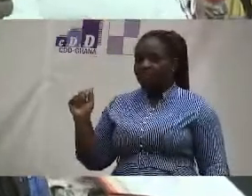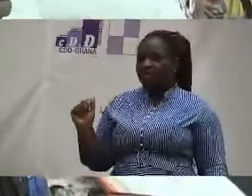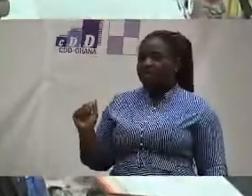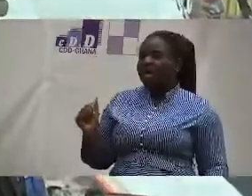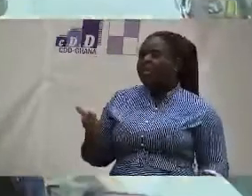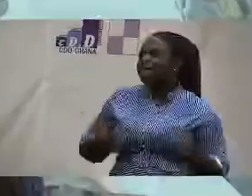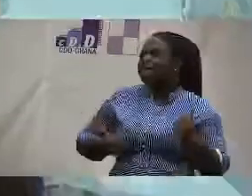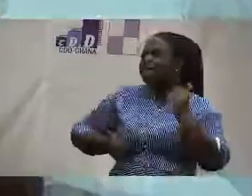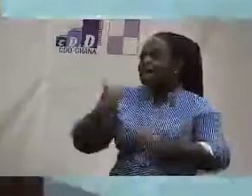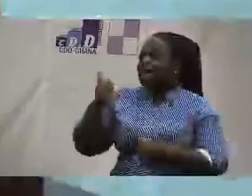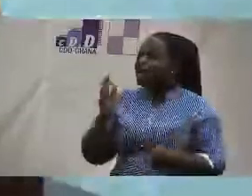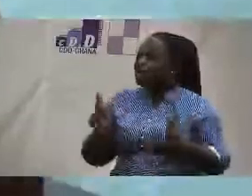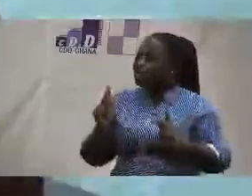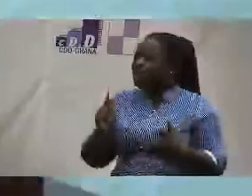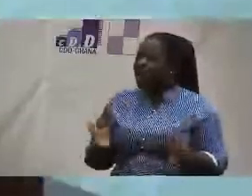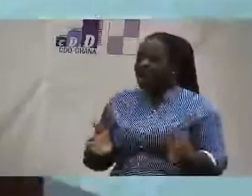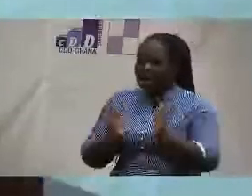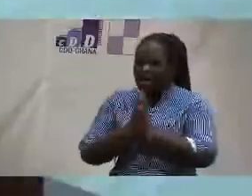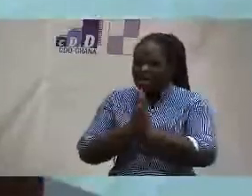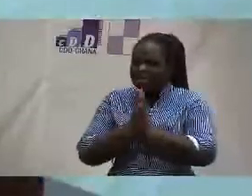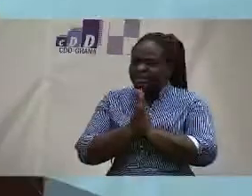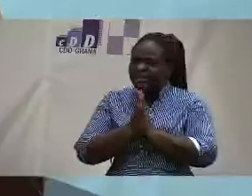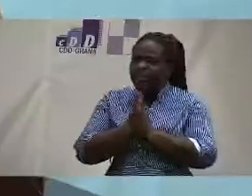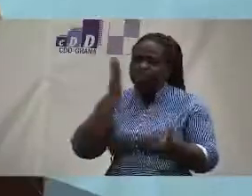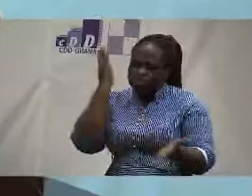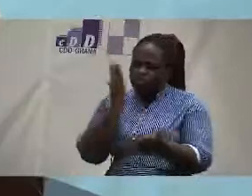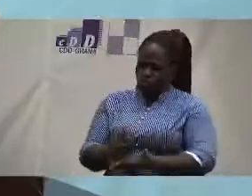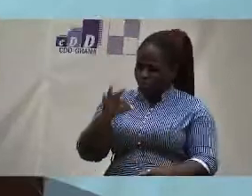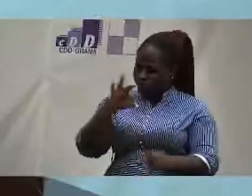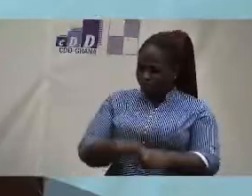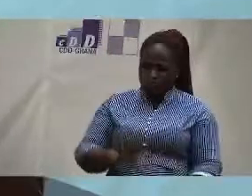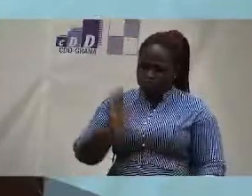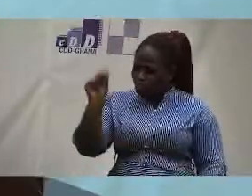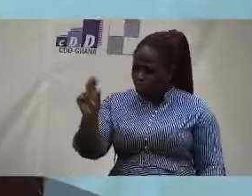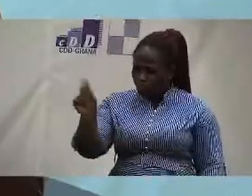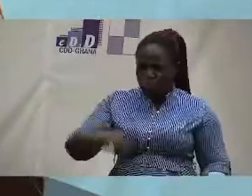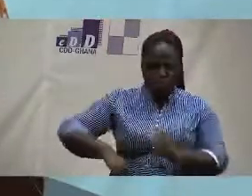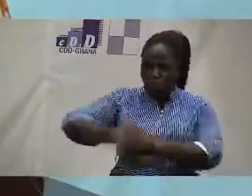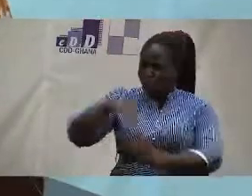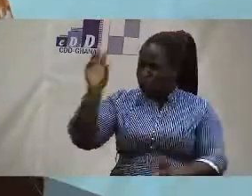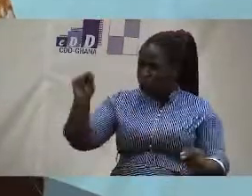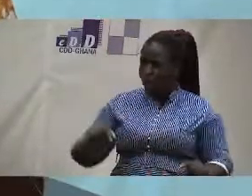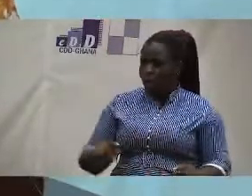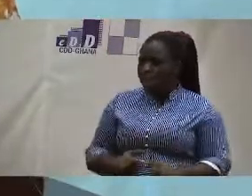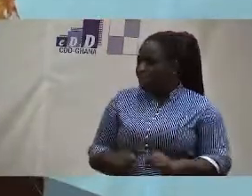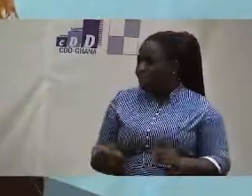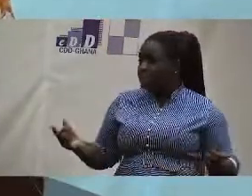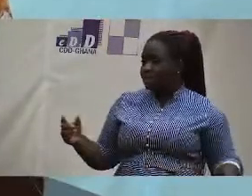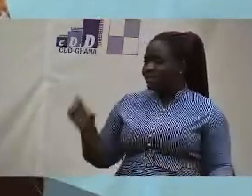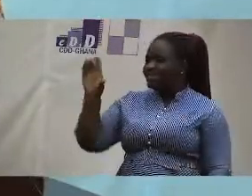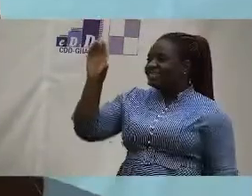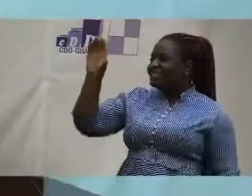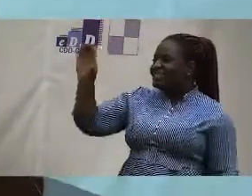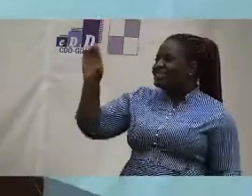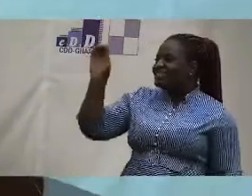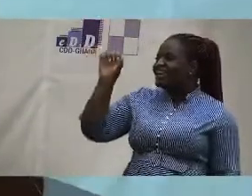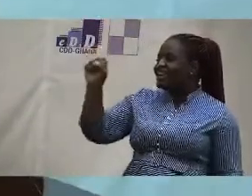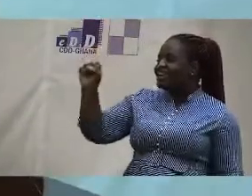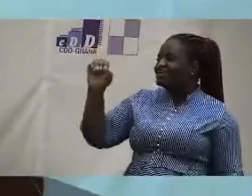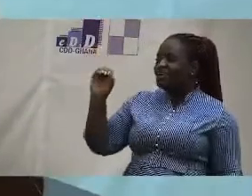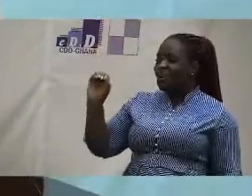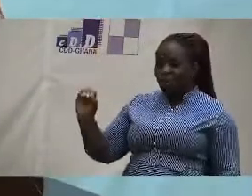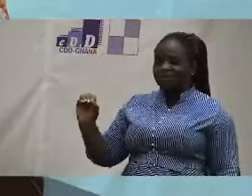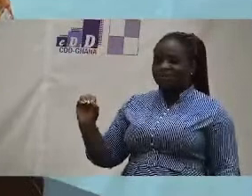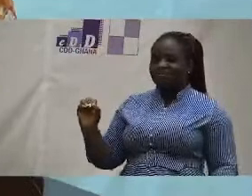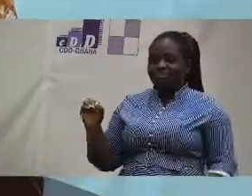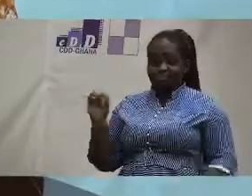attempts by people to ask people to even boycott the vote. They shouldn't go out and vote. But a group of civil society organized as